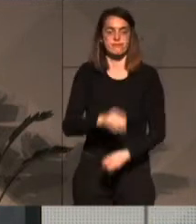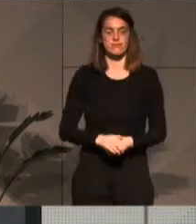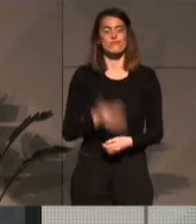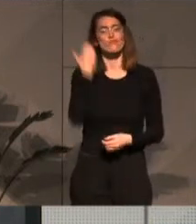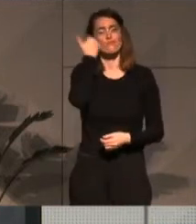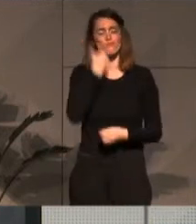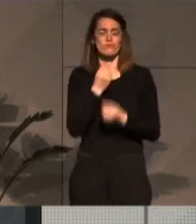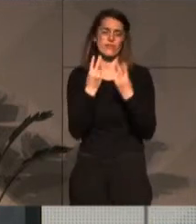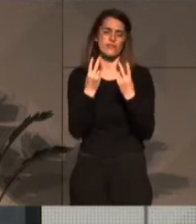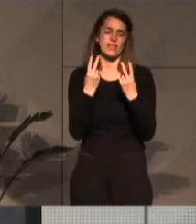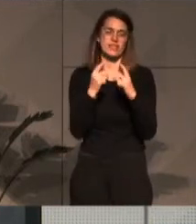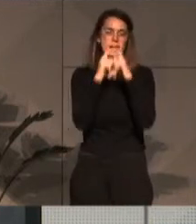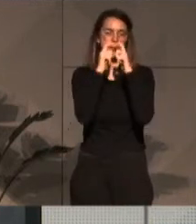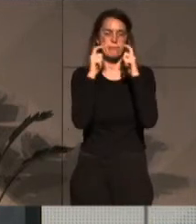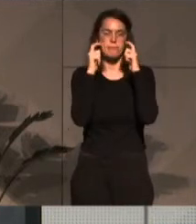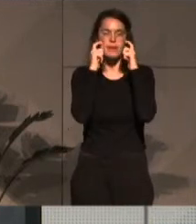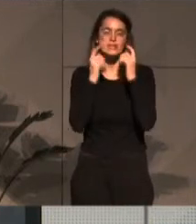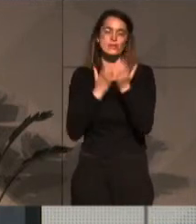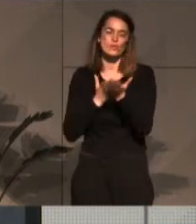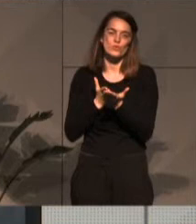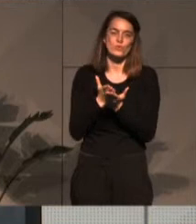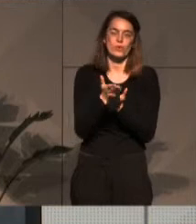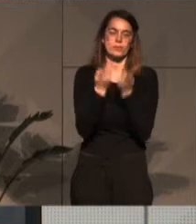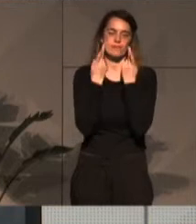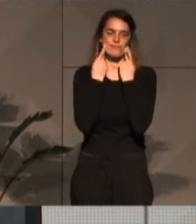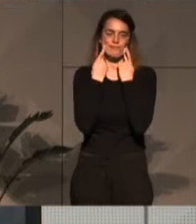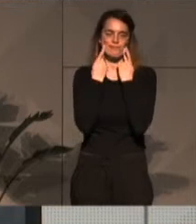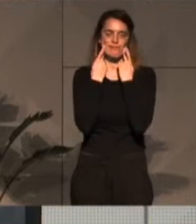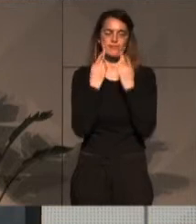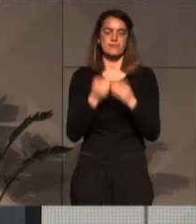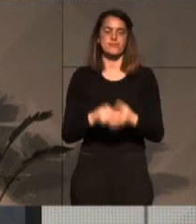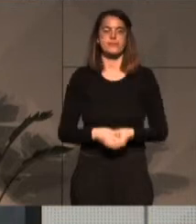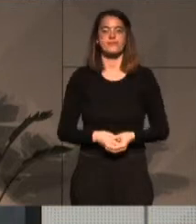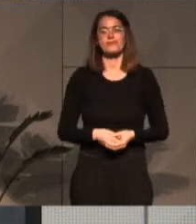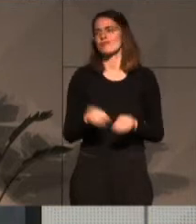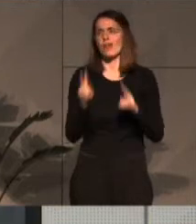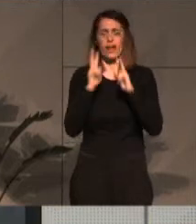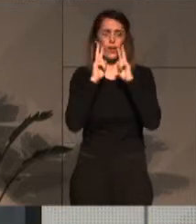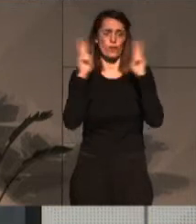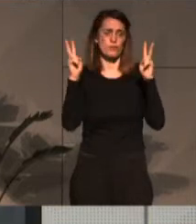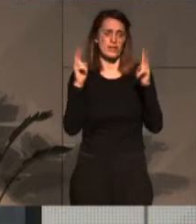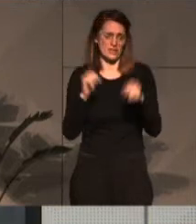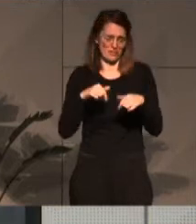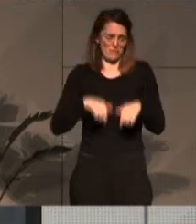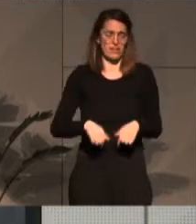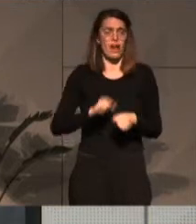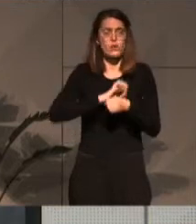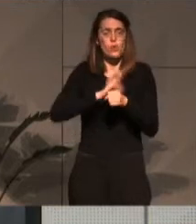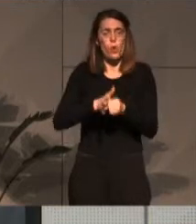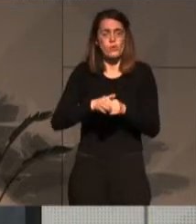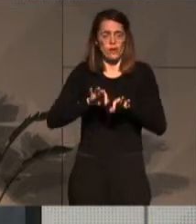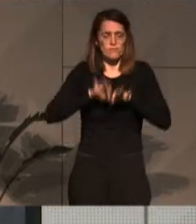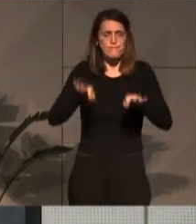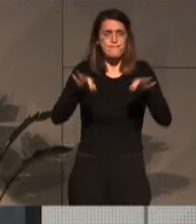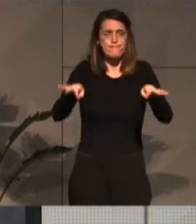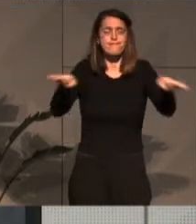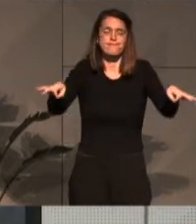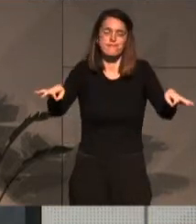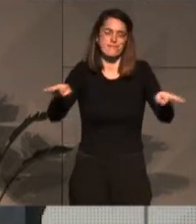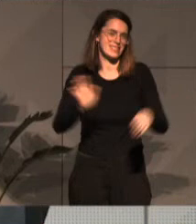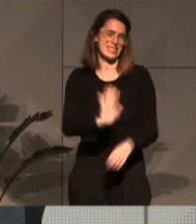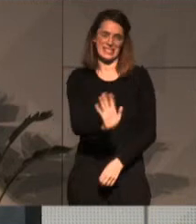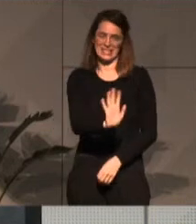stand there and speak into the microphone, but please wear your face masks because we need to make sure that we do not